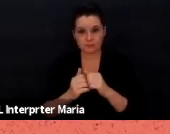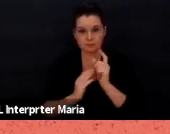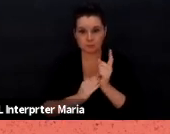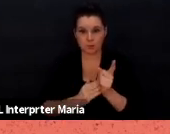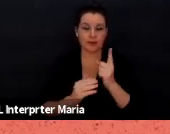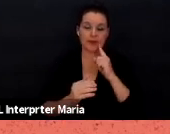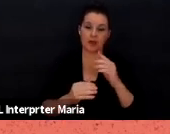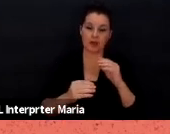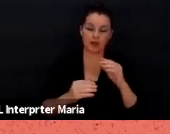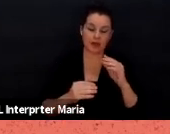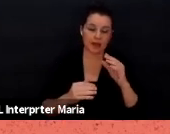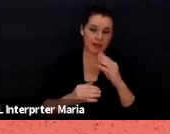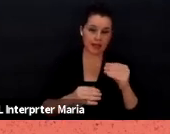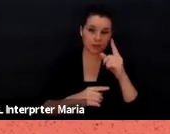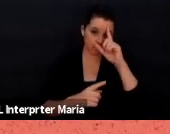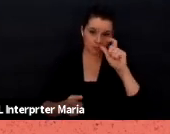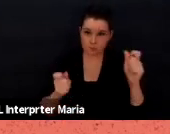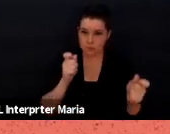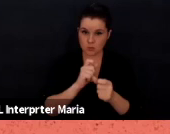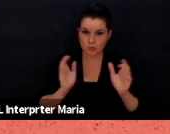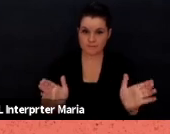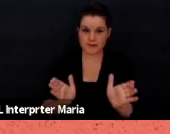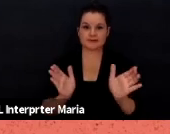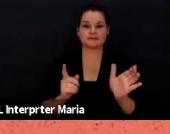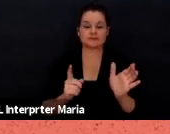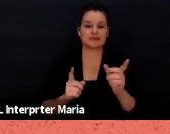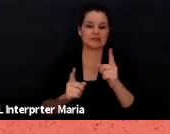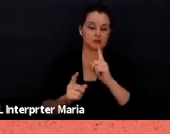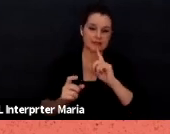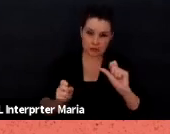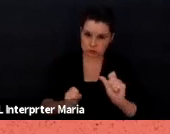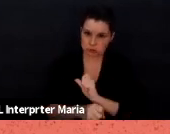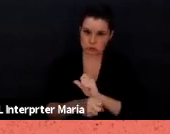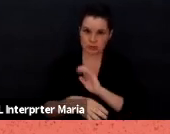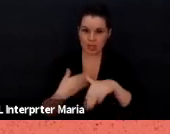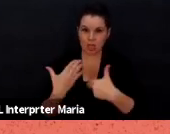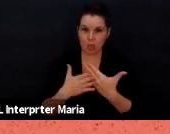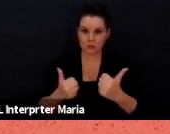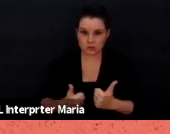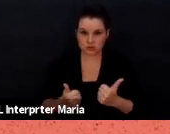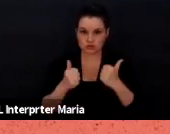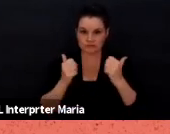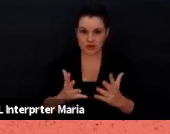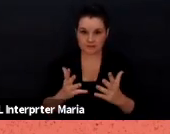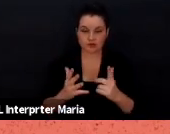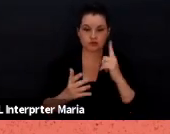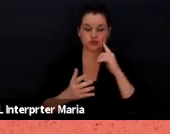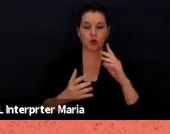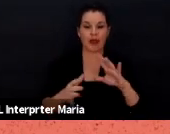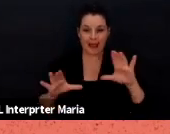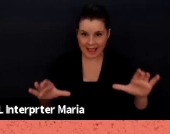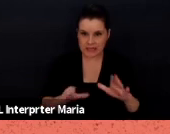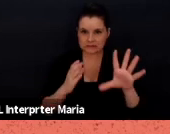and movement is to ensure that all survivors are actively